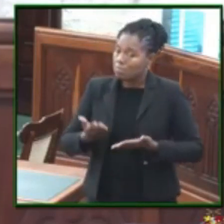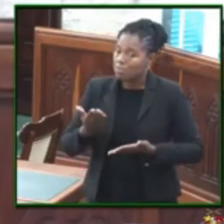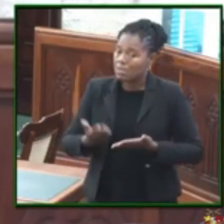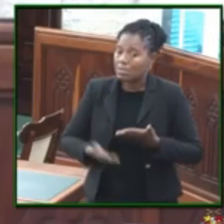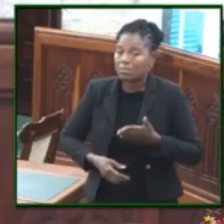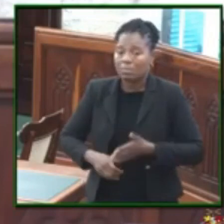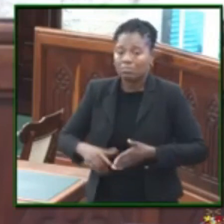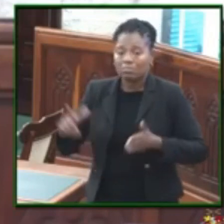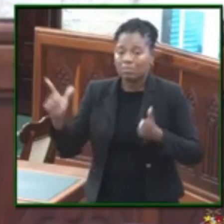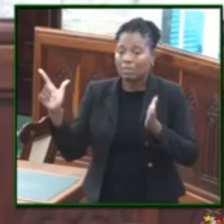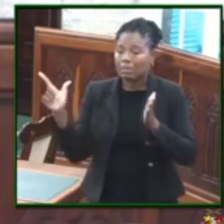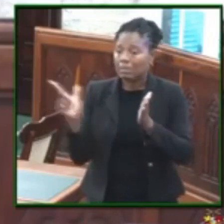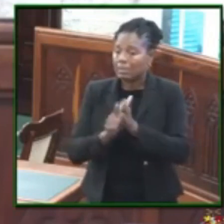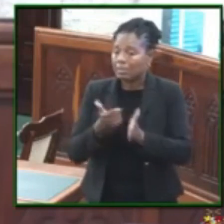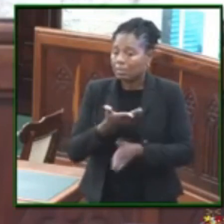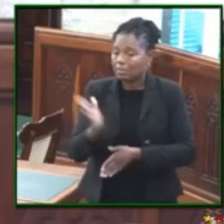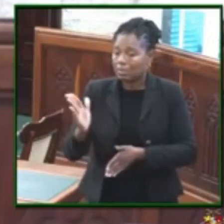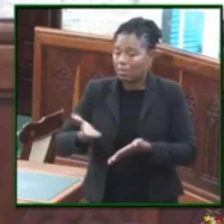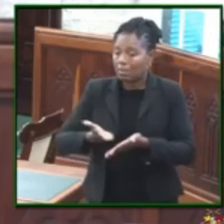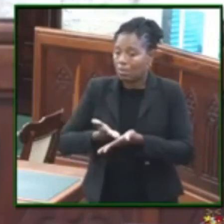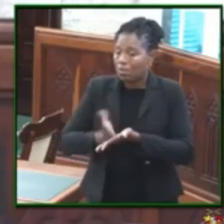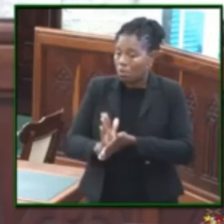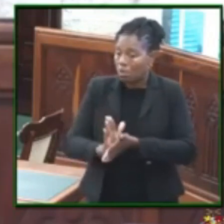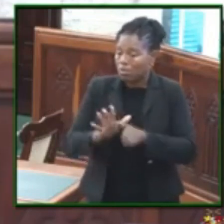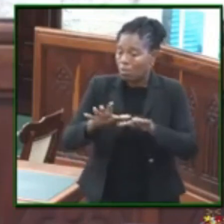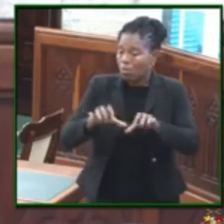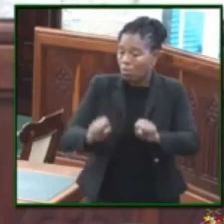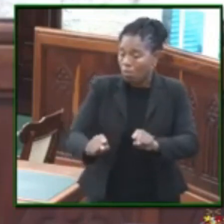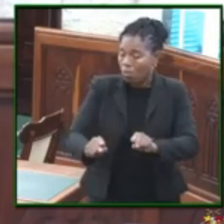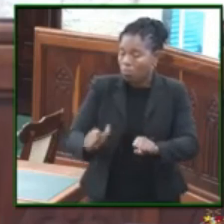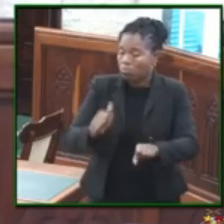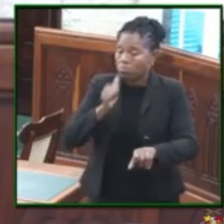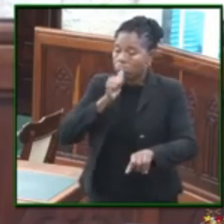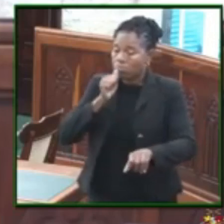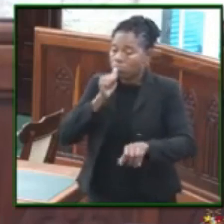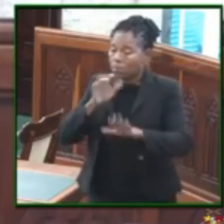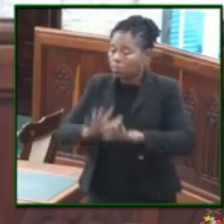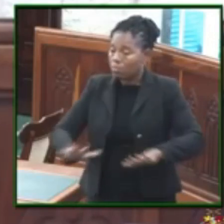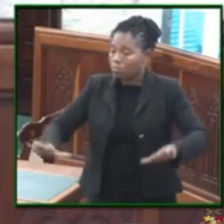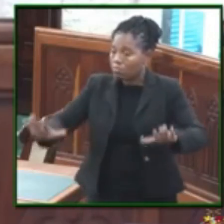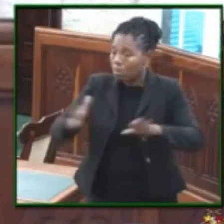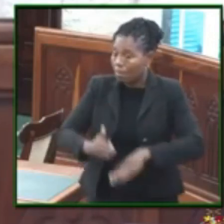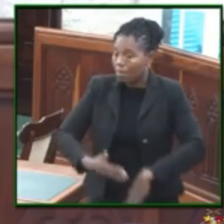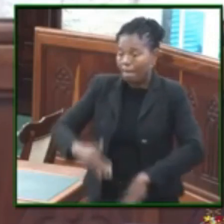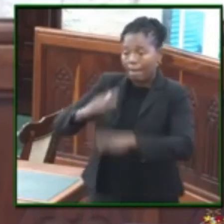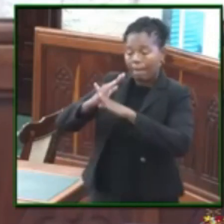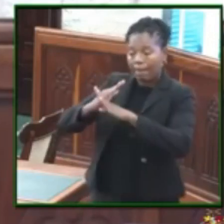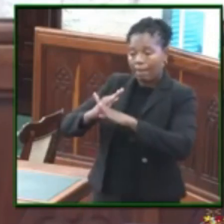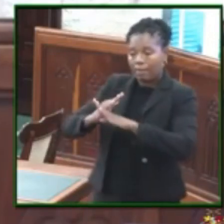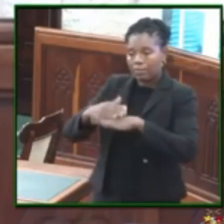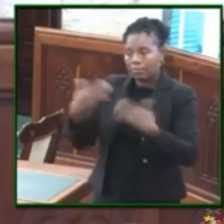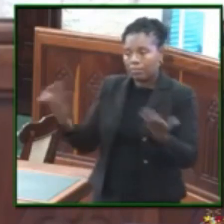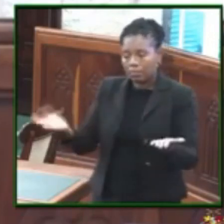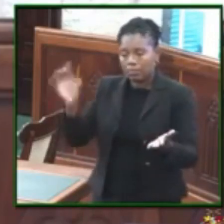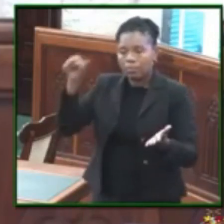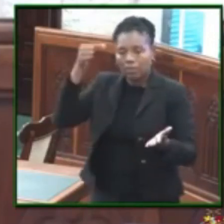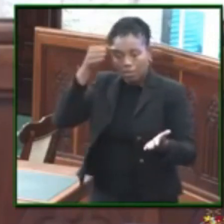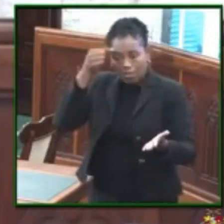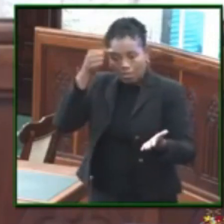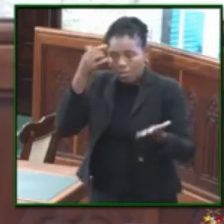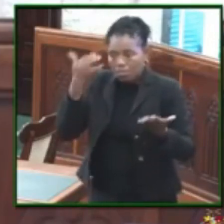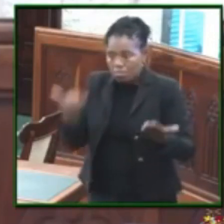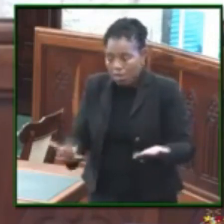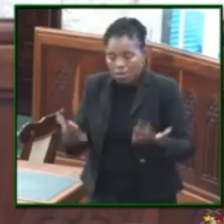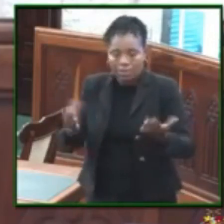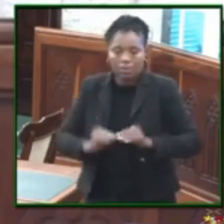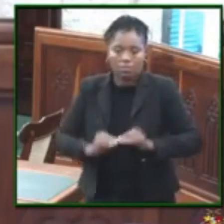person's constitutional right to hold private property against even the government, which has now transfigured itself